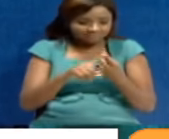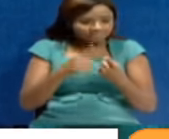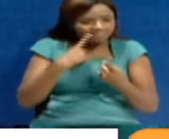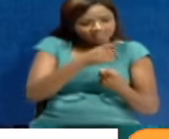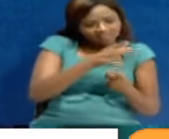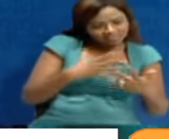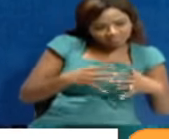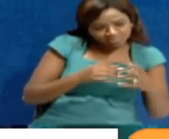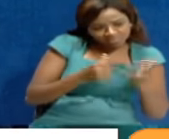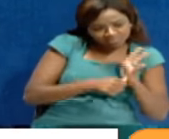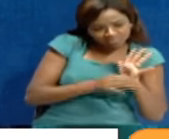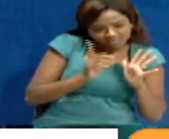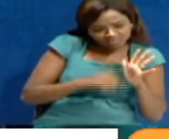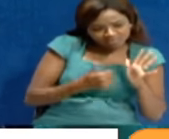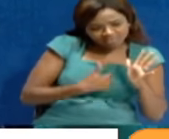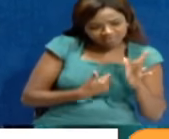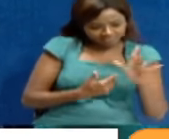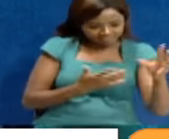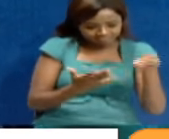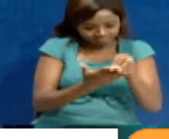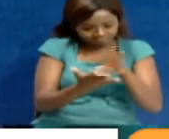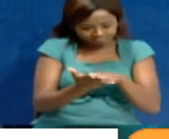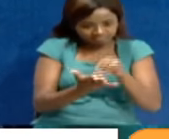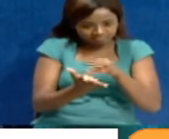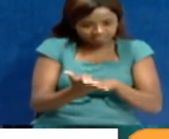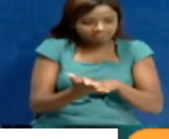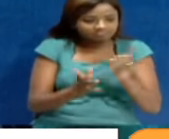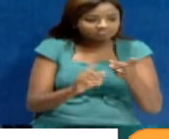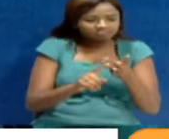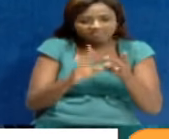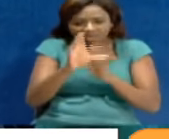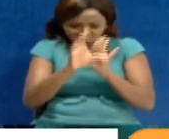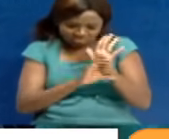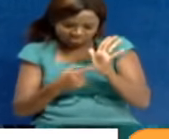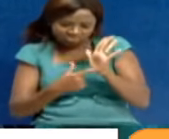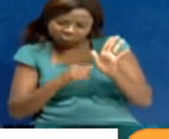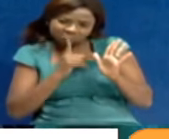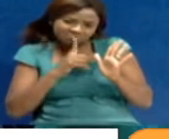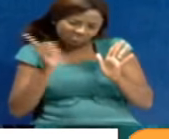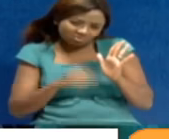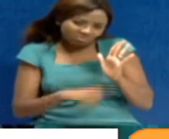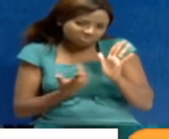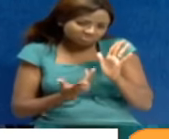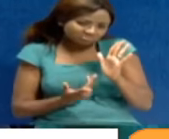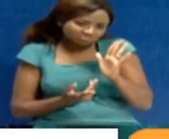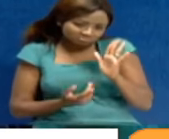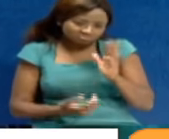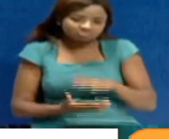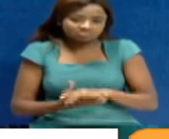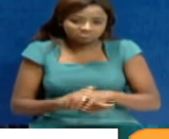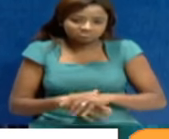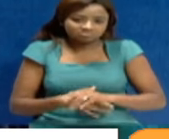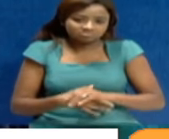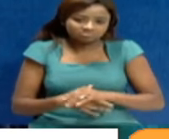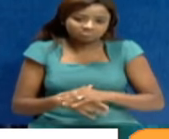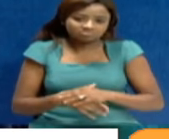the challenges that Kenyans have. It also animates the constitutional mandate that the Constitution has bestowed upon Kenyans to